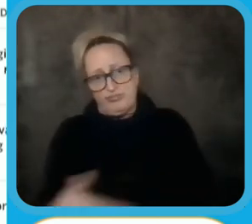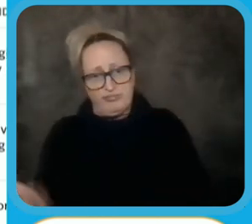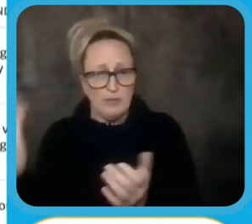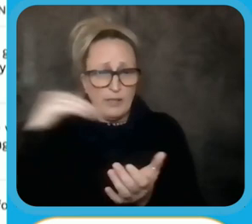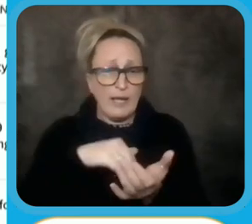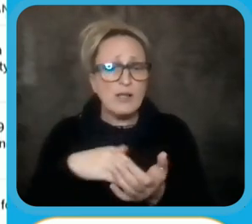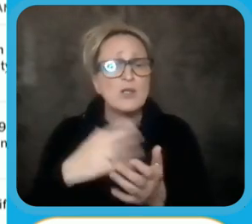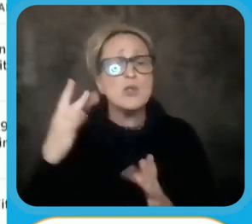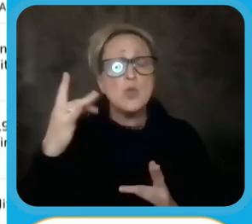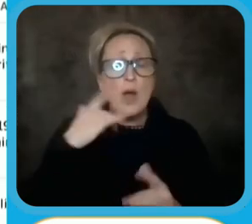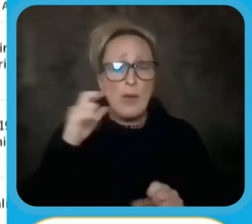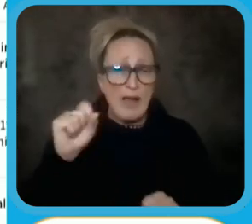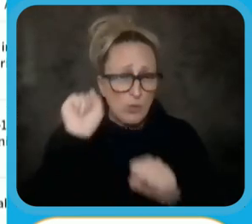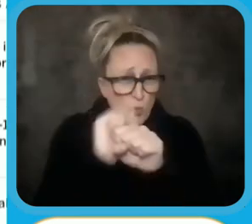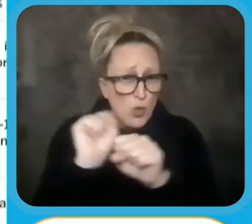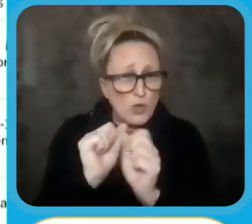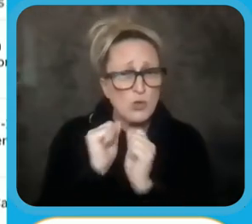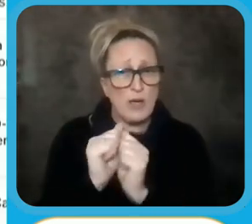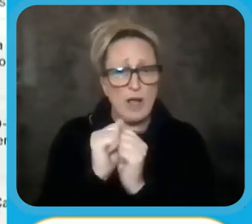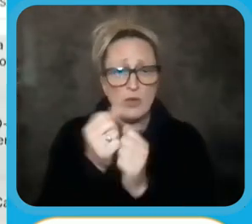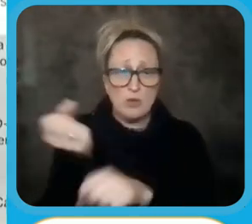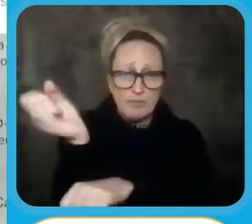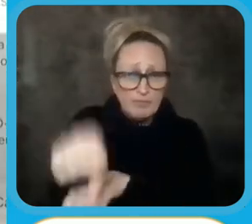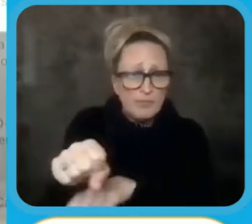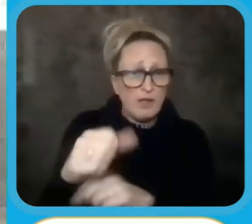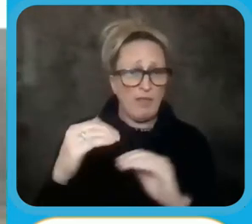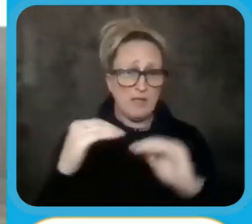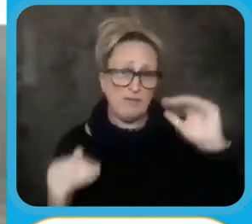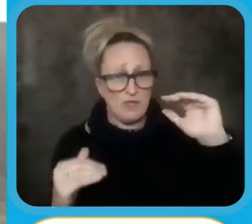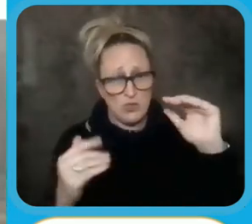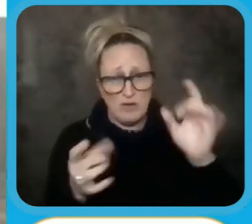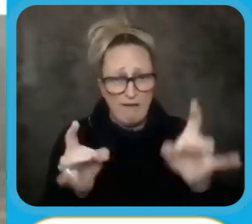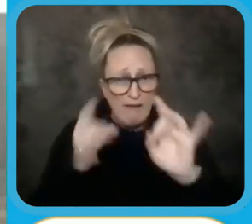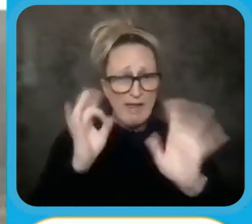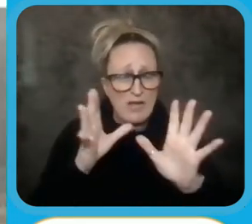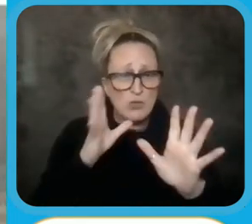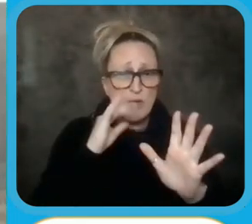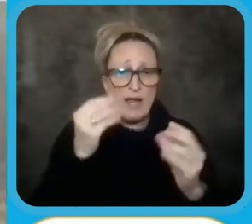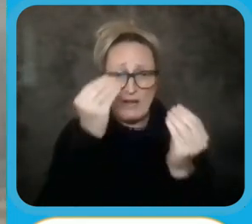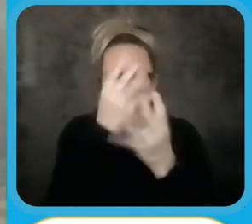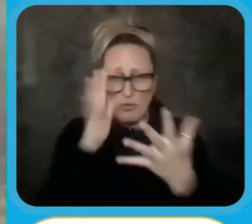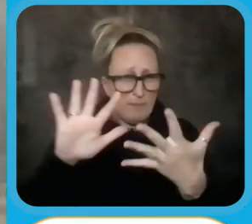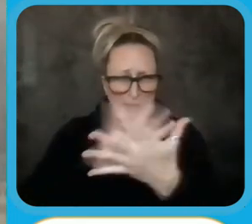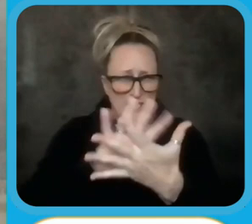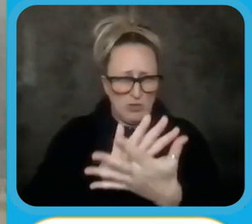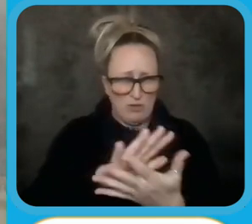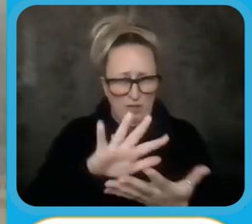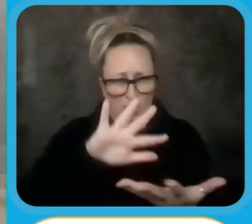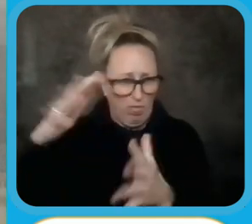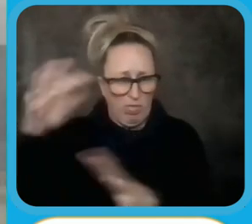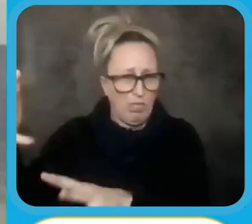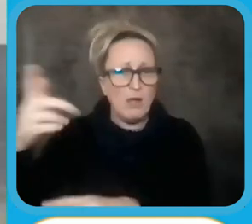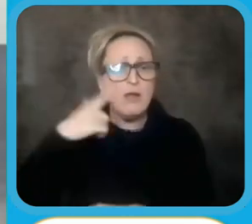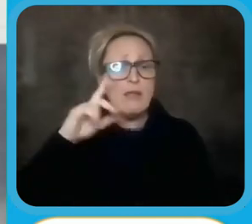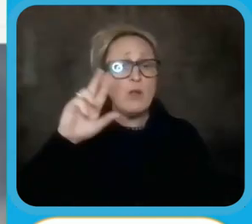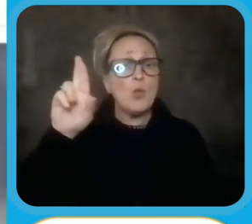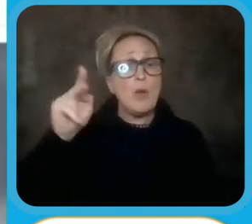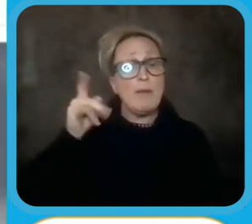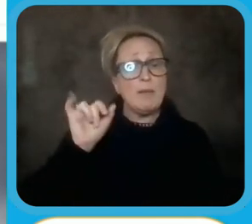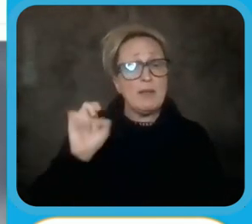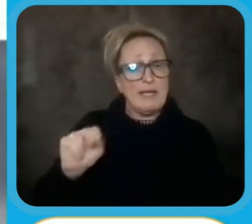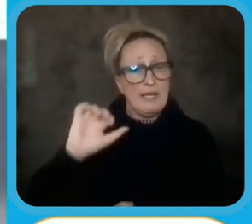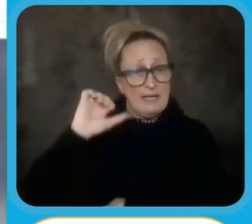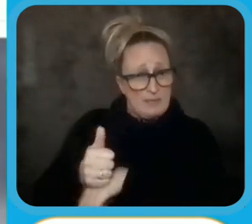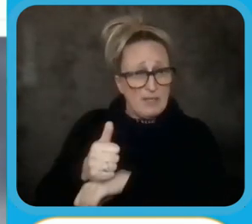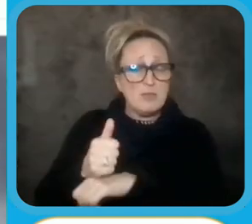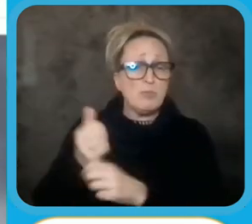we must work together to overcome the division, hatred, and disinformation that the Republican establishment has enabled and